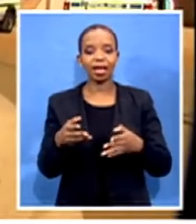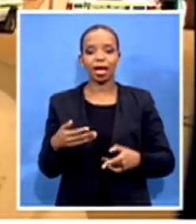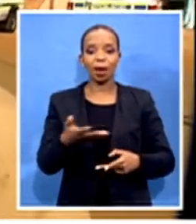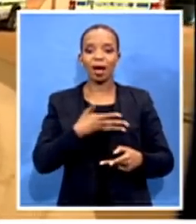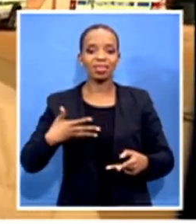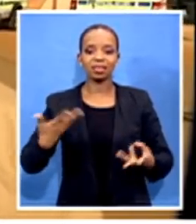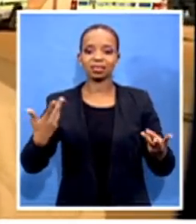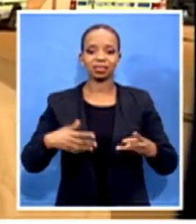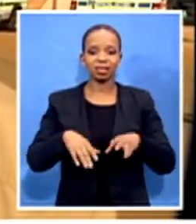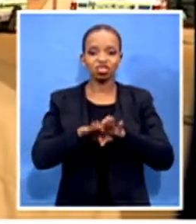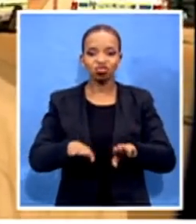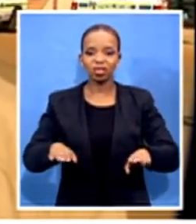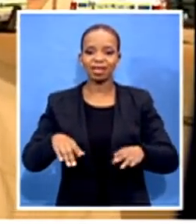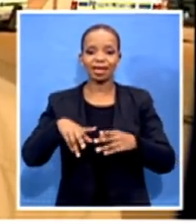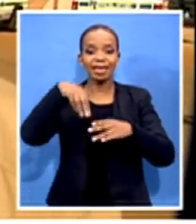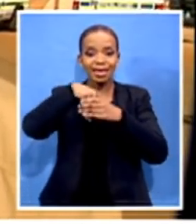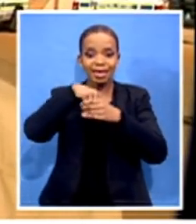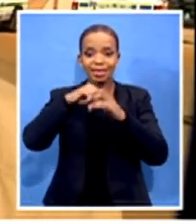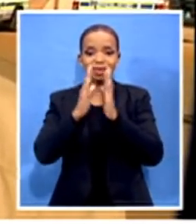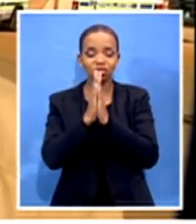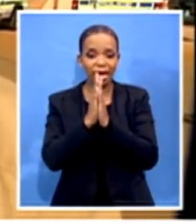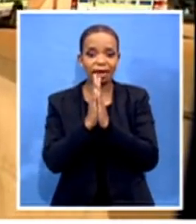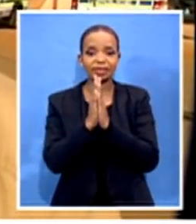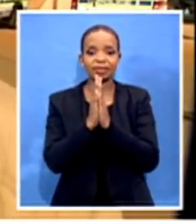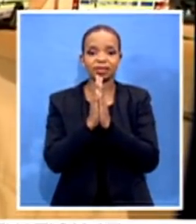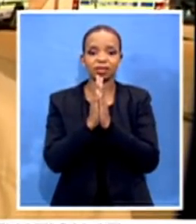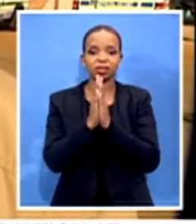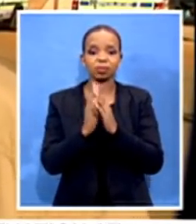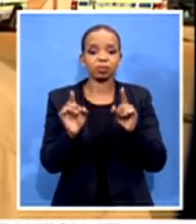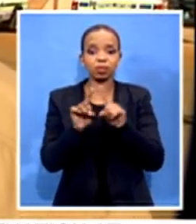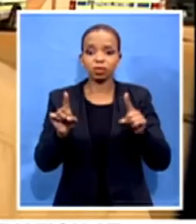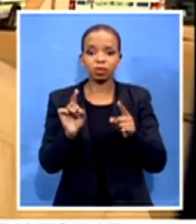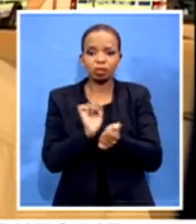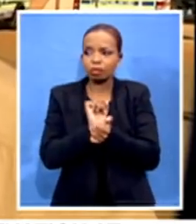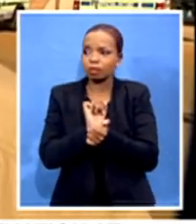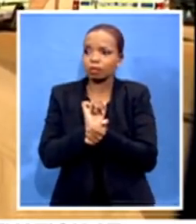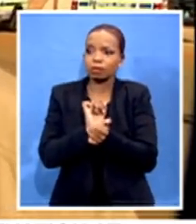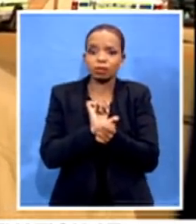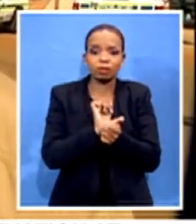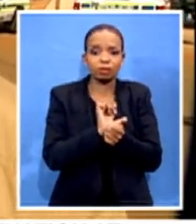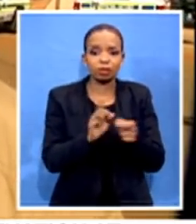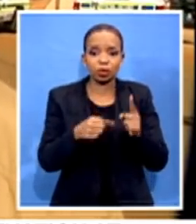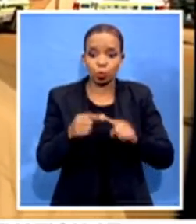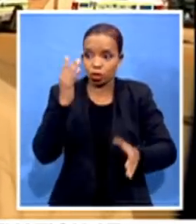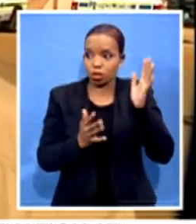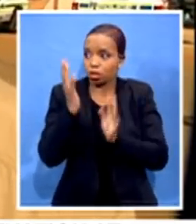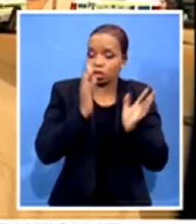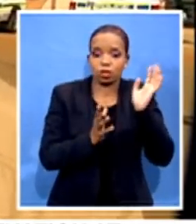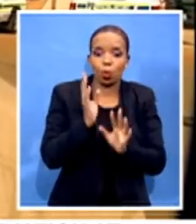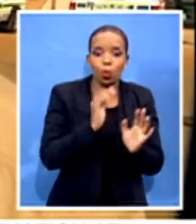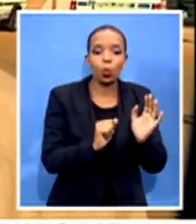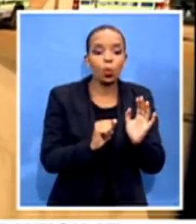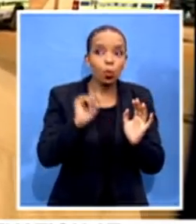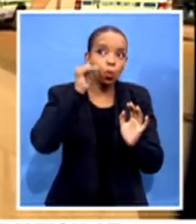mothers, children inside there. They've been trapped inside. They held them hostage. And then we ran for cover. We called the police. When the